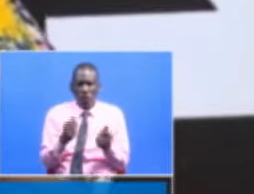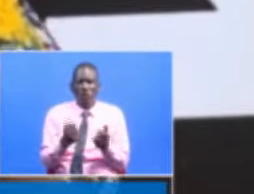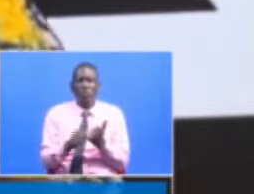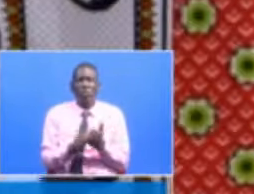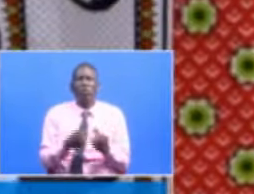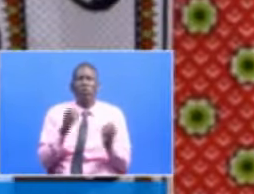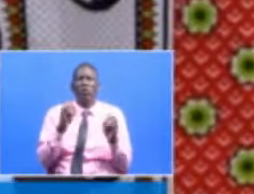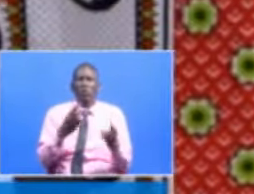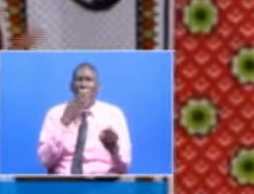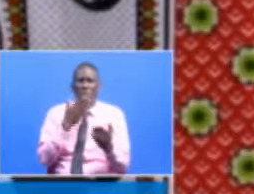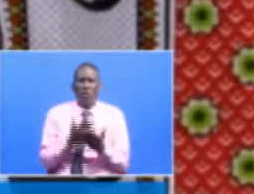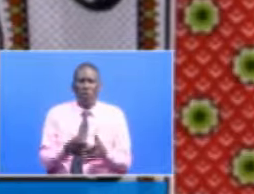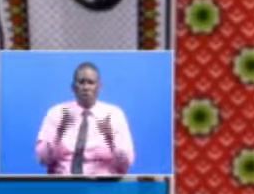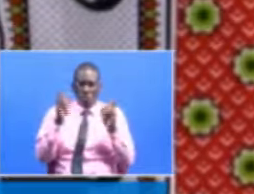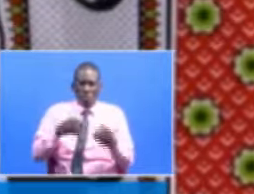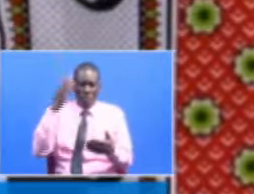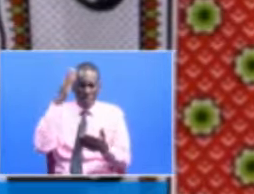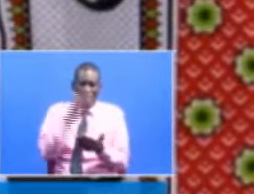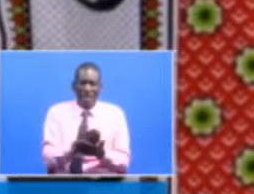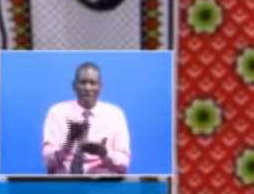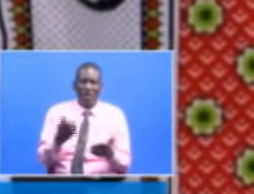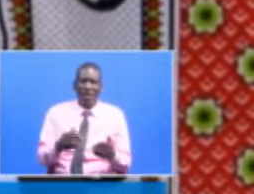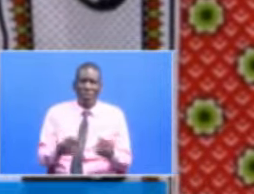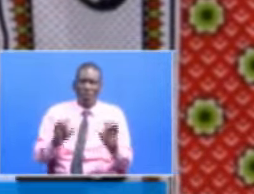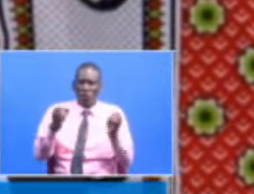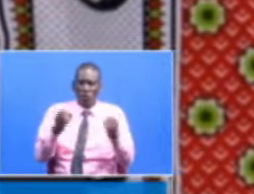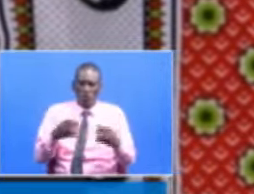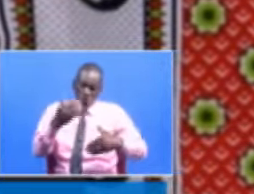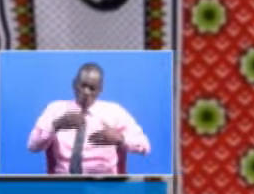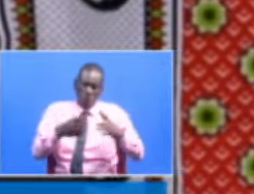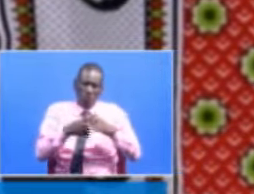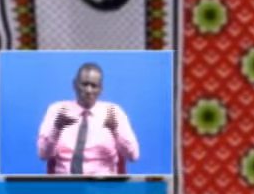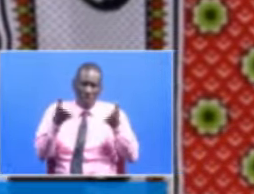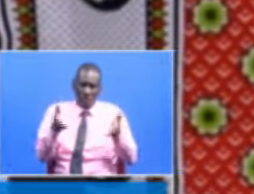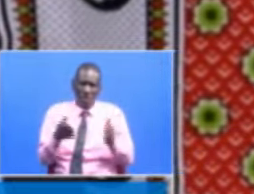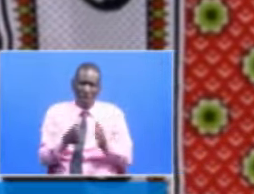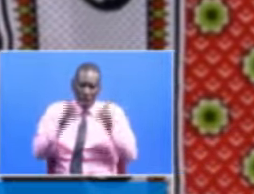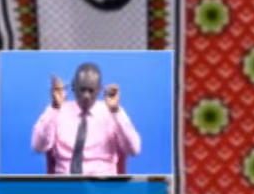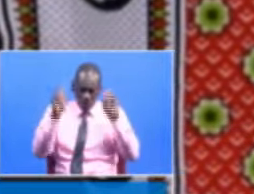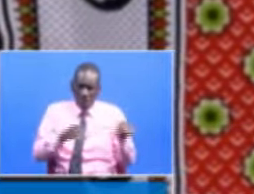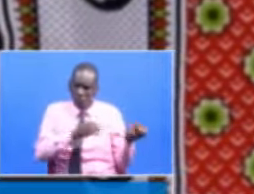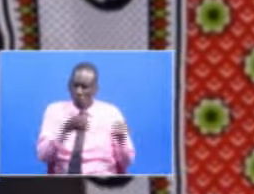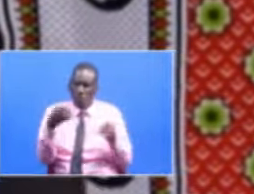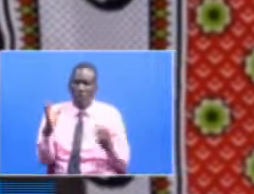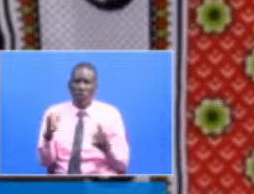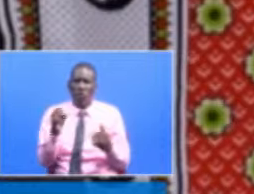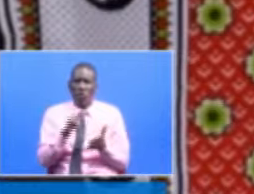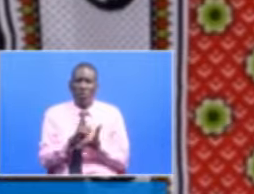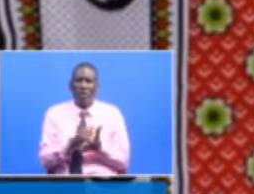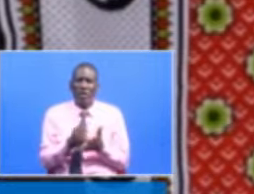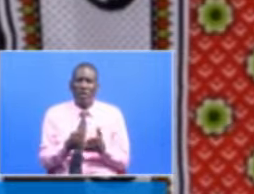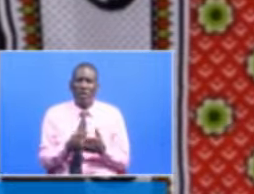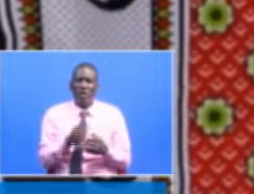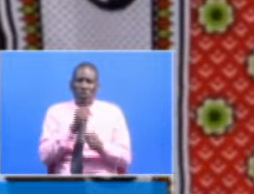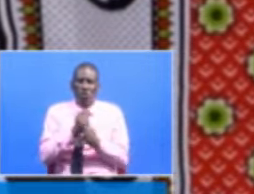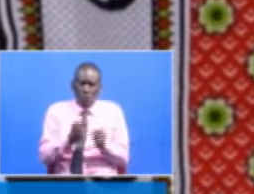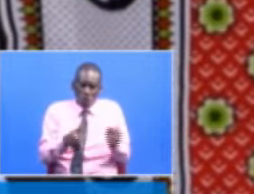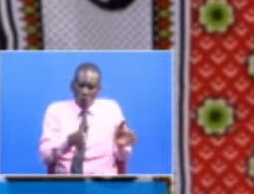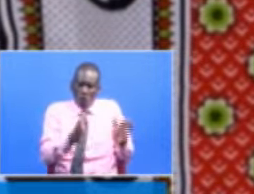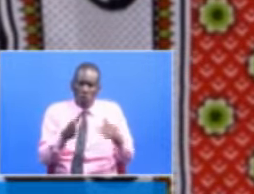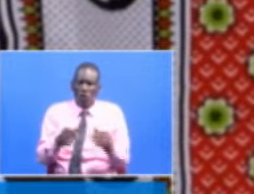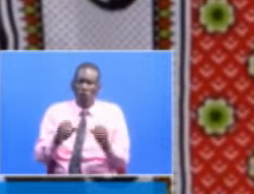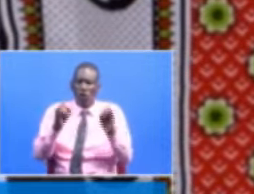sasa, lazima tufungie hapo kwa sababu taarifa ya habari inaanza hivi karibuni na ni lazima tuondoke ili to make room for